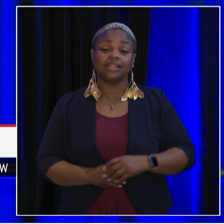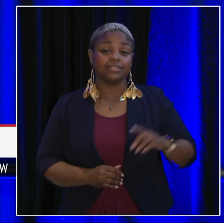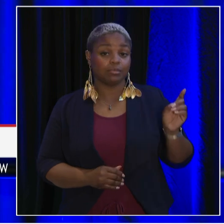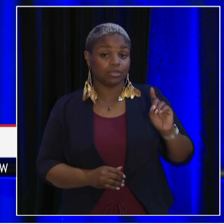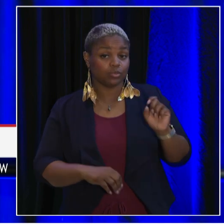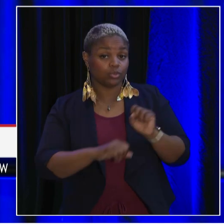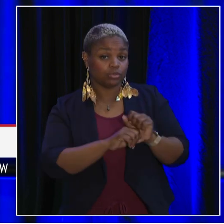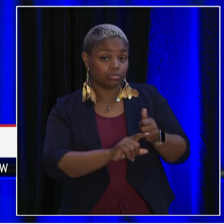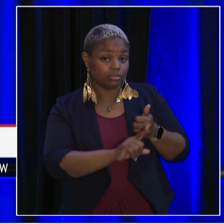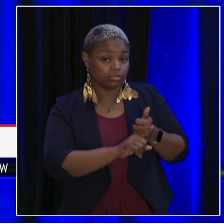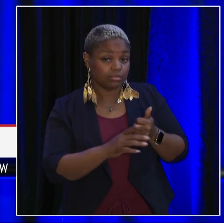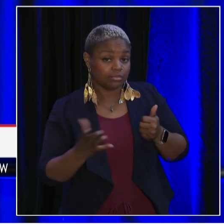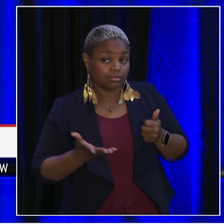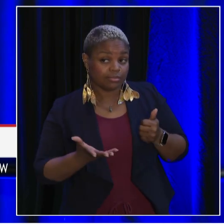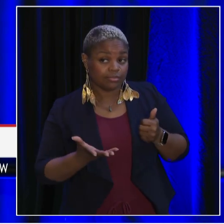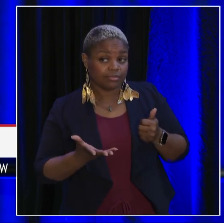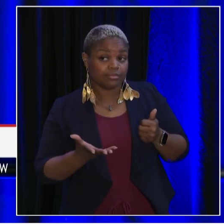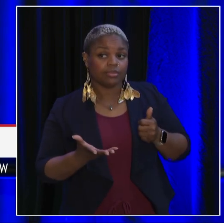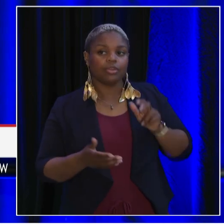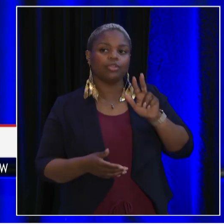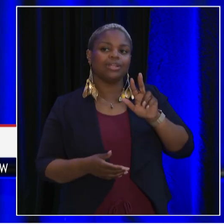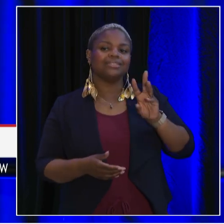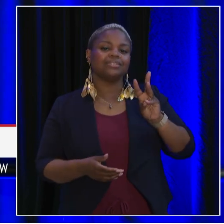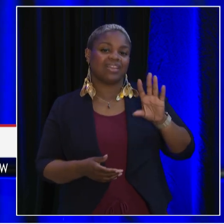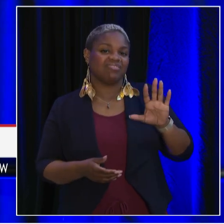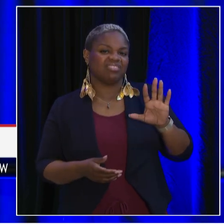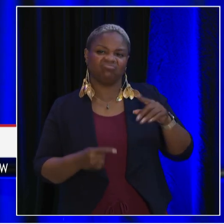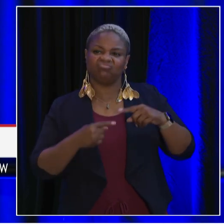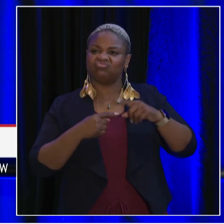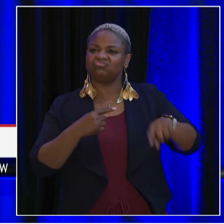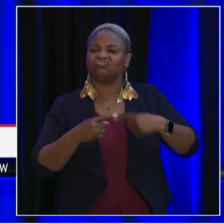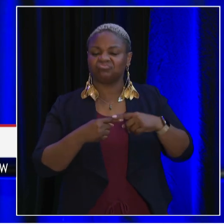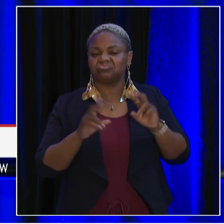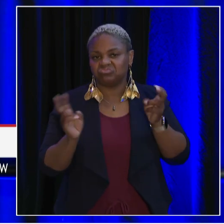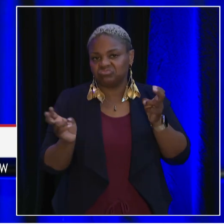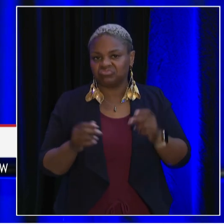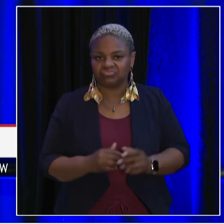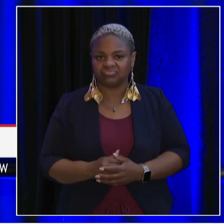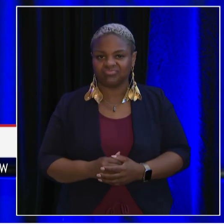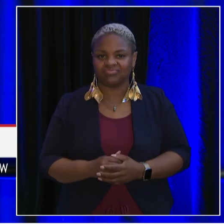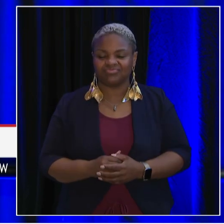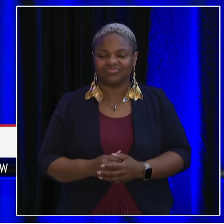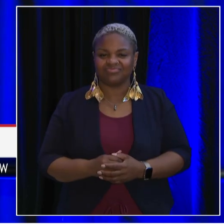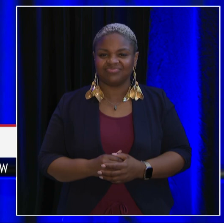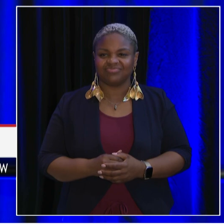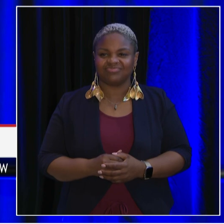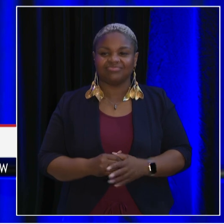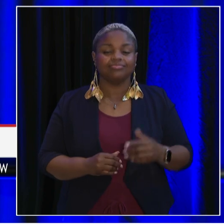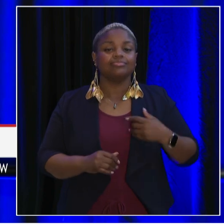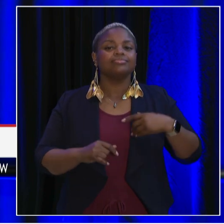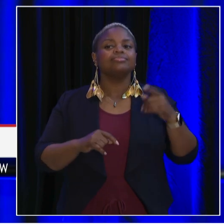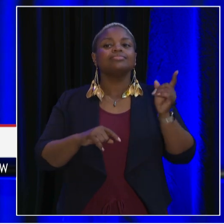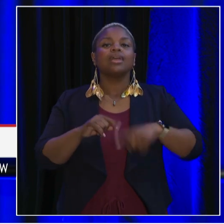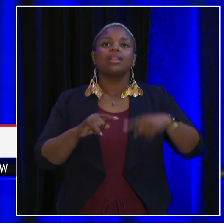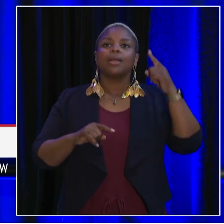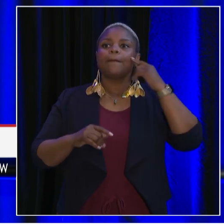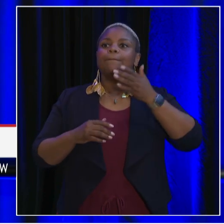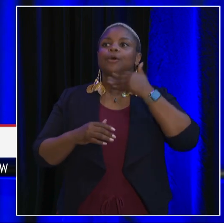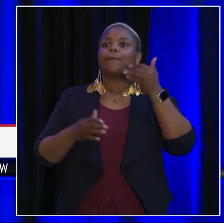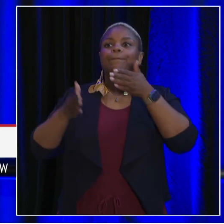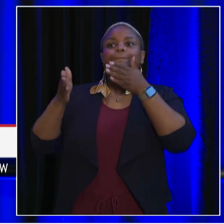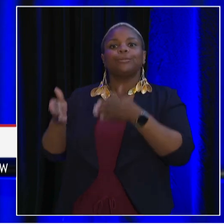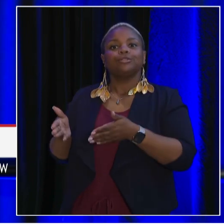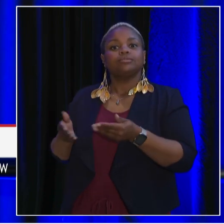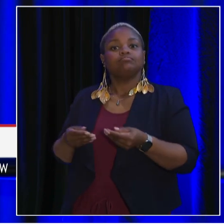say. And I can't think of a better person to issue our final call to action than